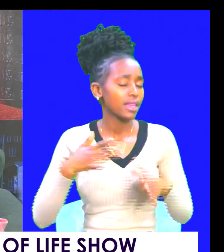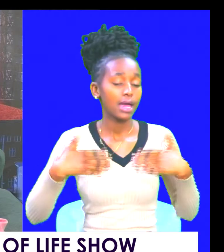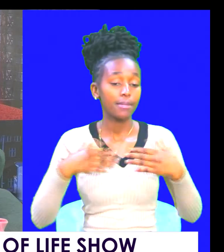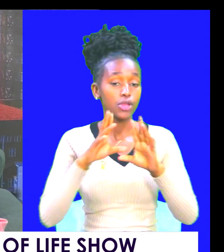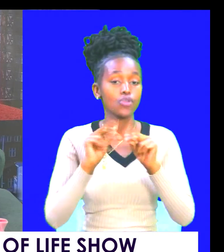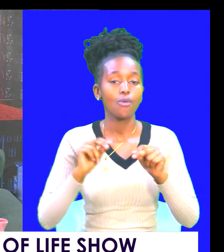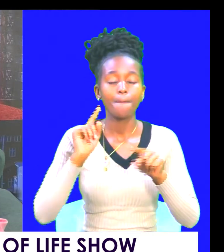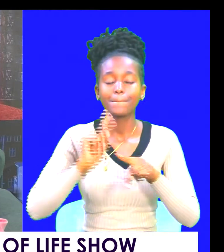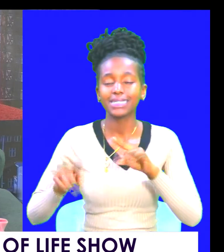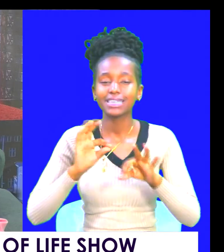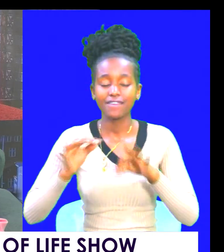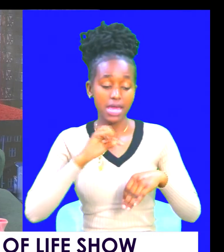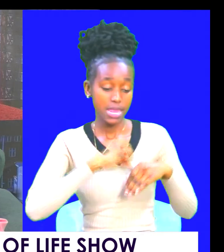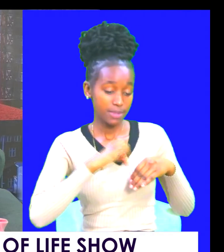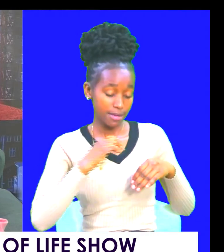have joy.